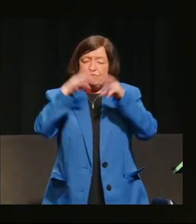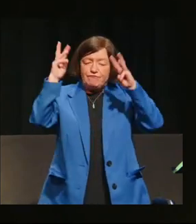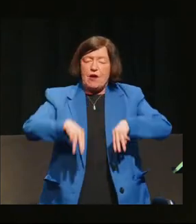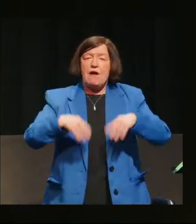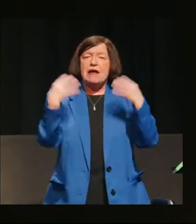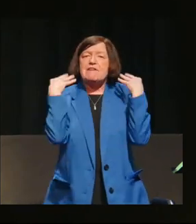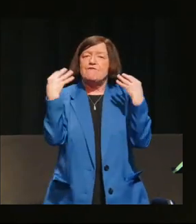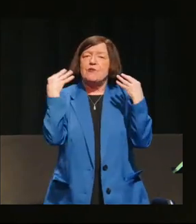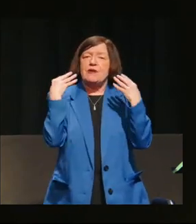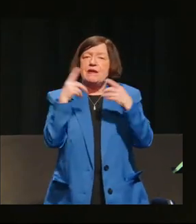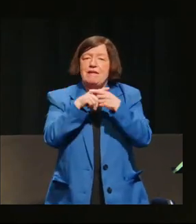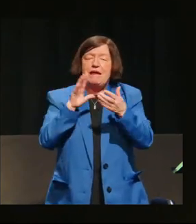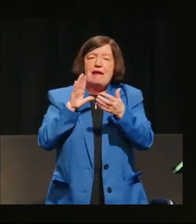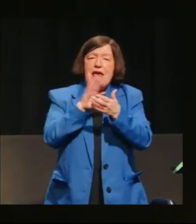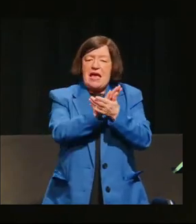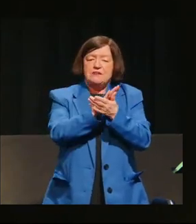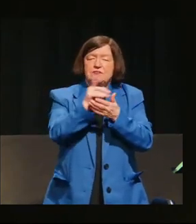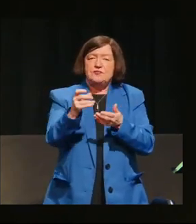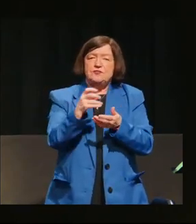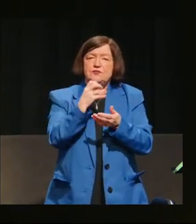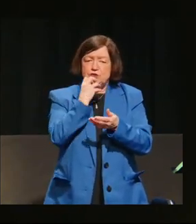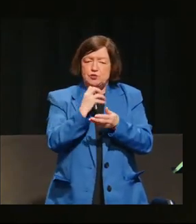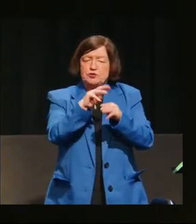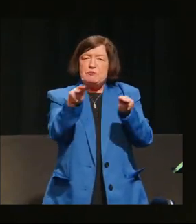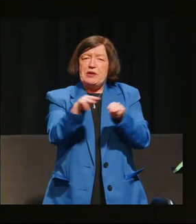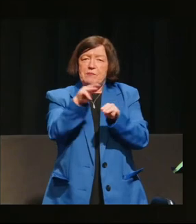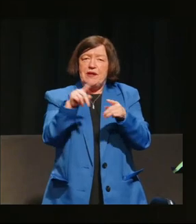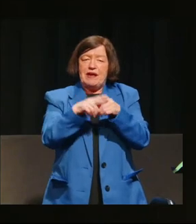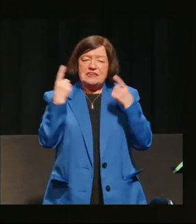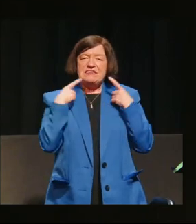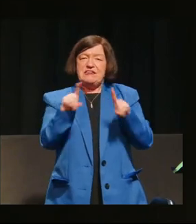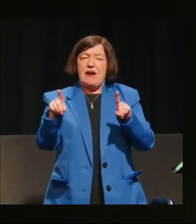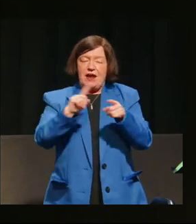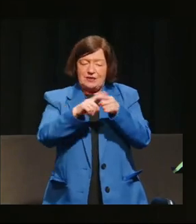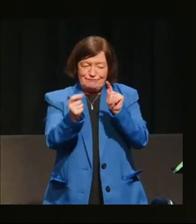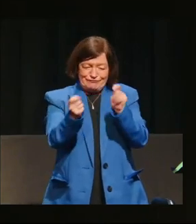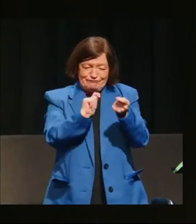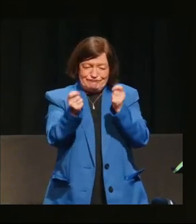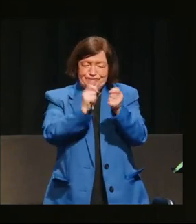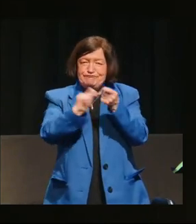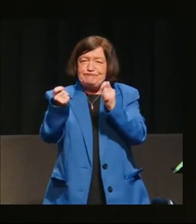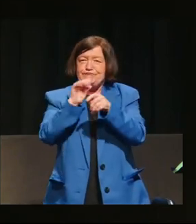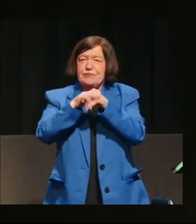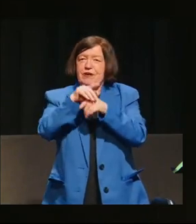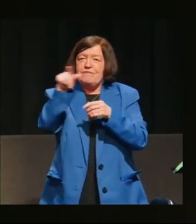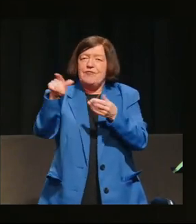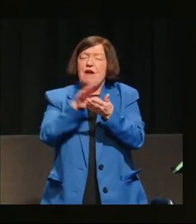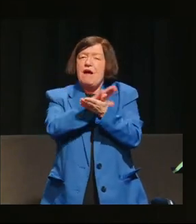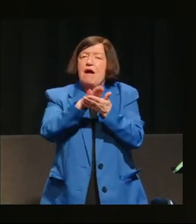misinformation, anti-Semitism, denial, and distortion of the Holocaust.